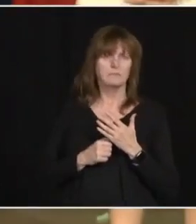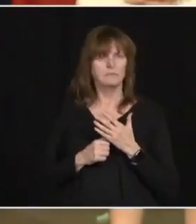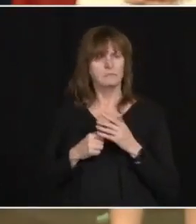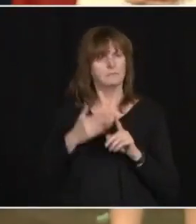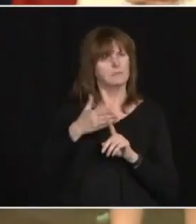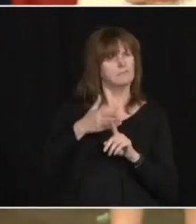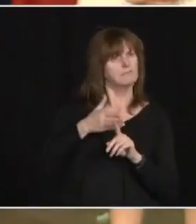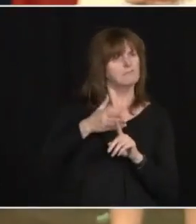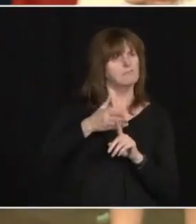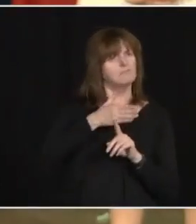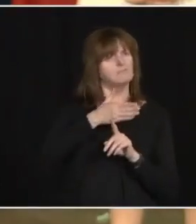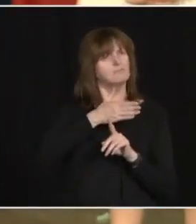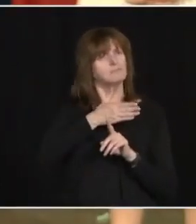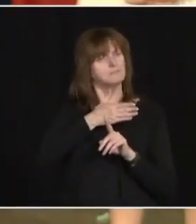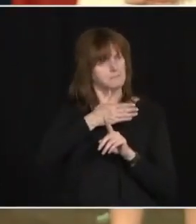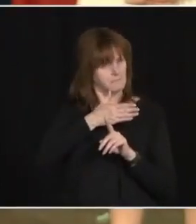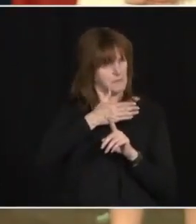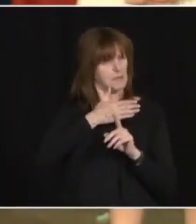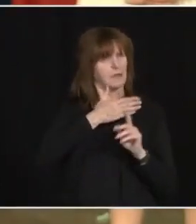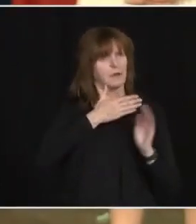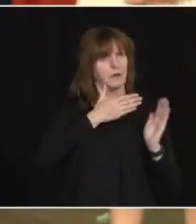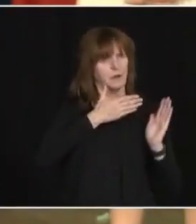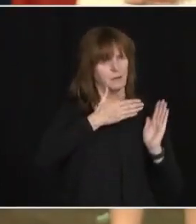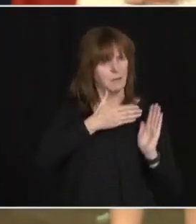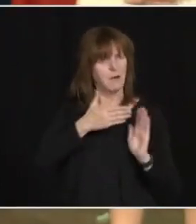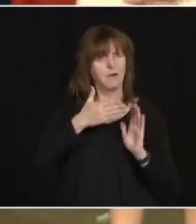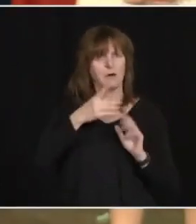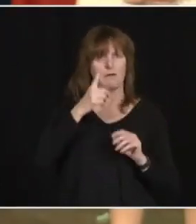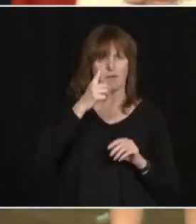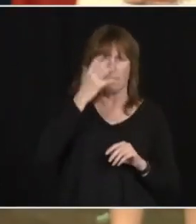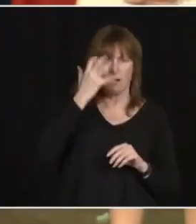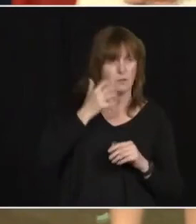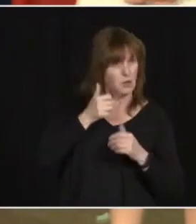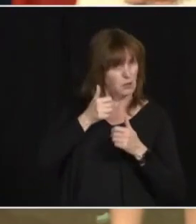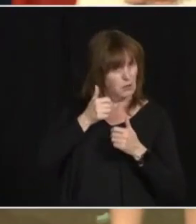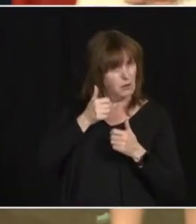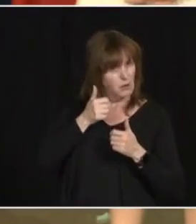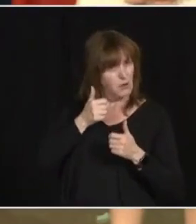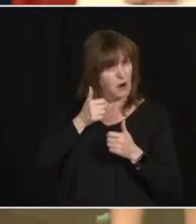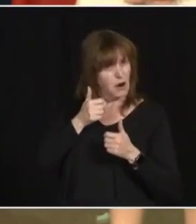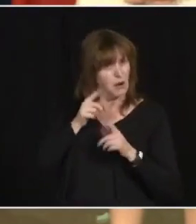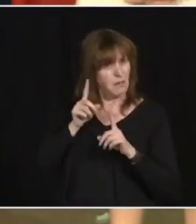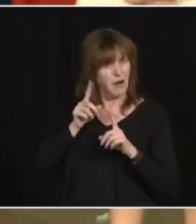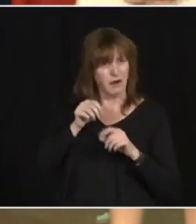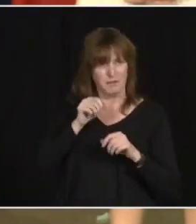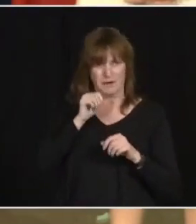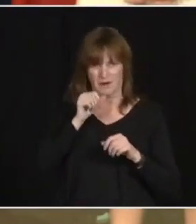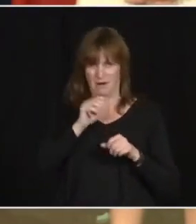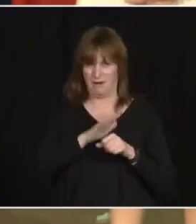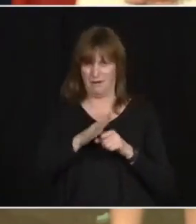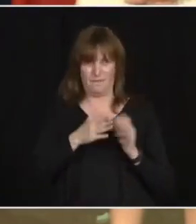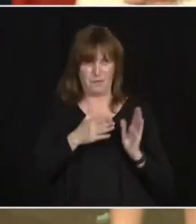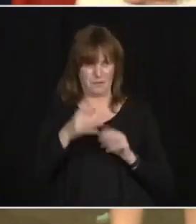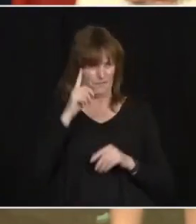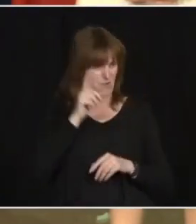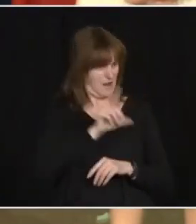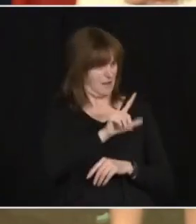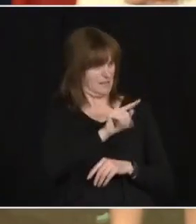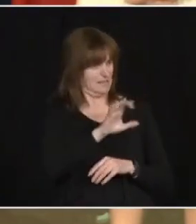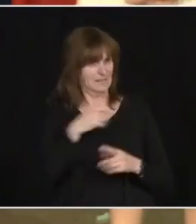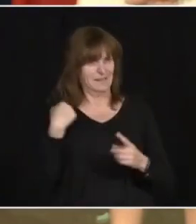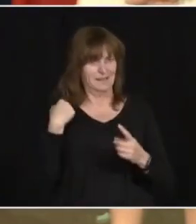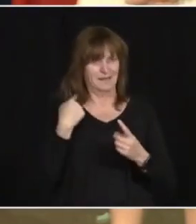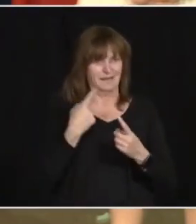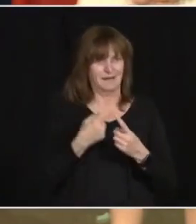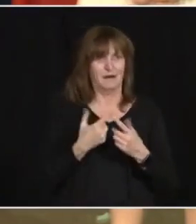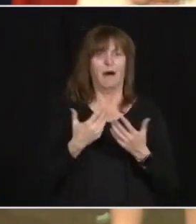for COVID-19 when it came to hospitals, so we're in good shape, but we've under-prepared when it came to long-term care. Hindsight, as always, is